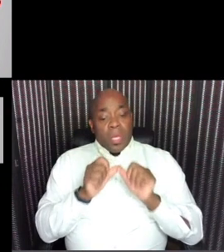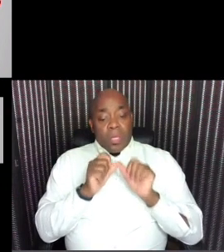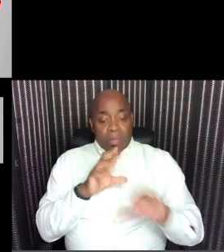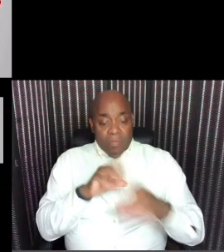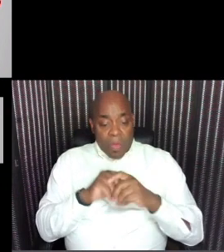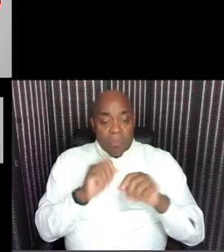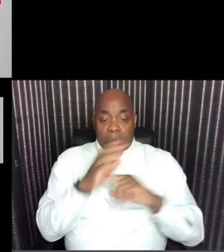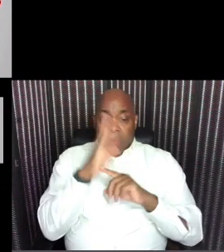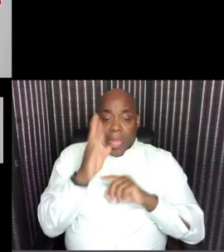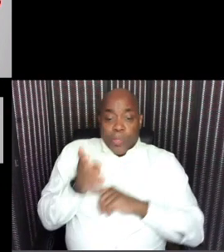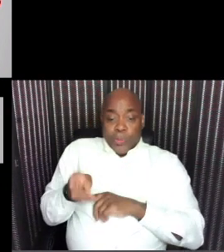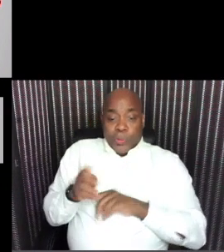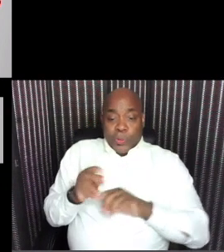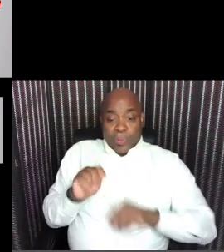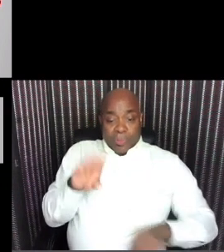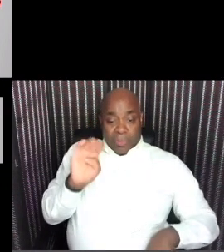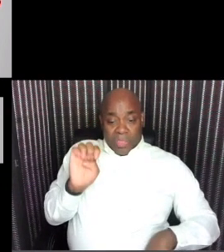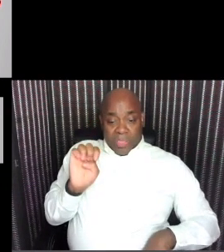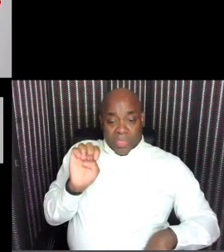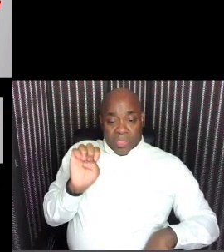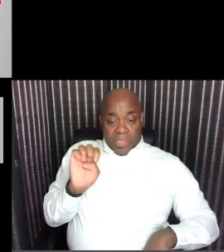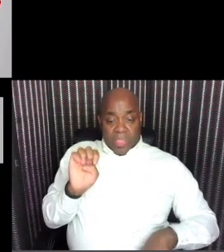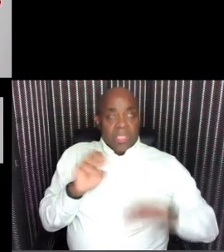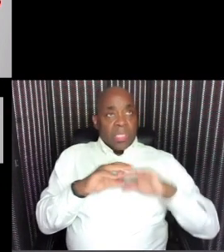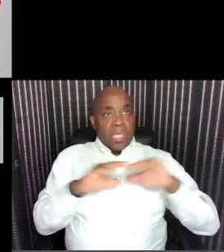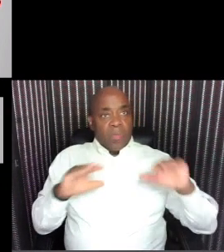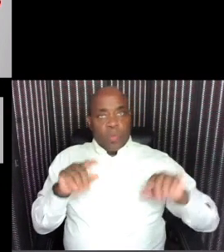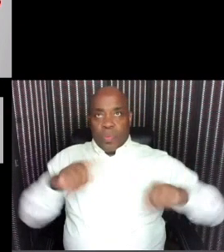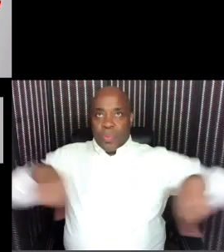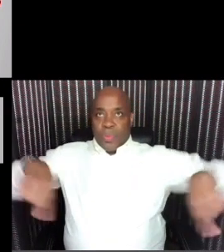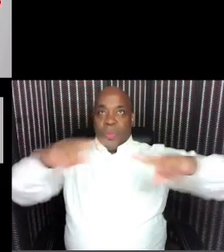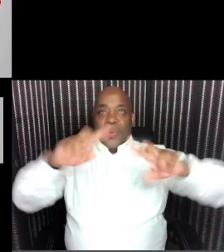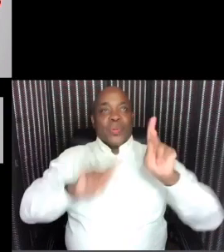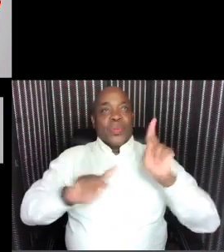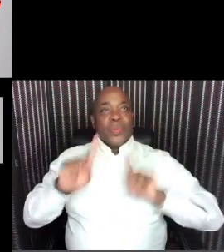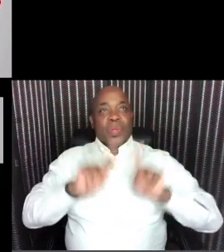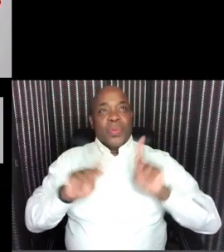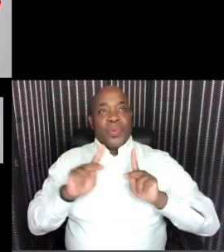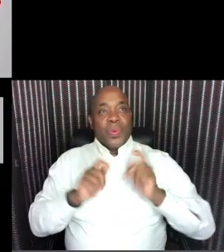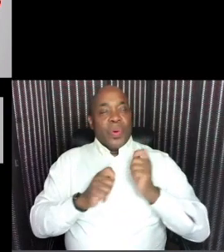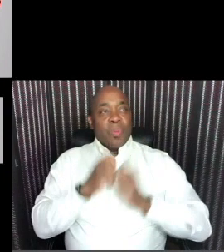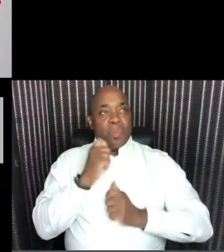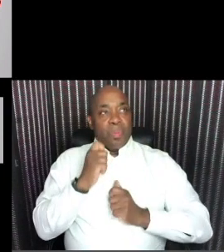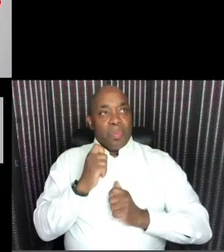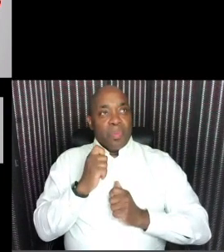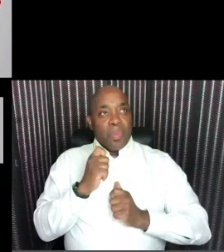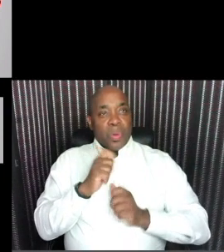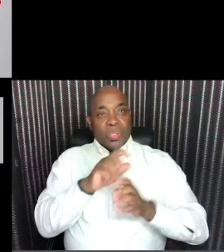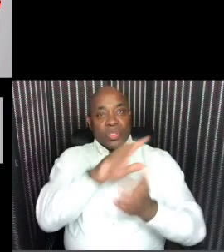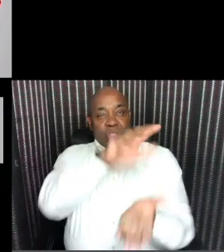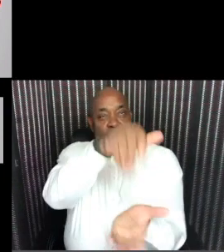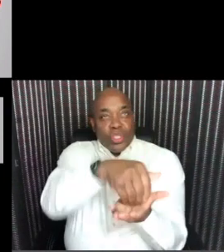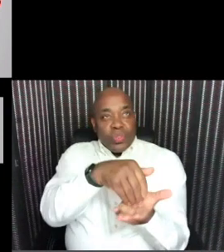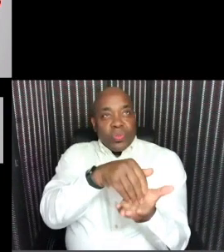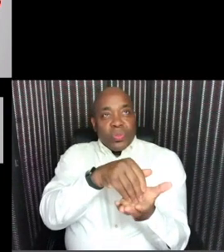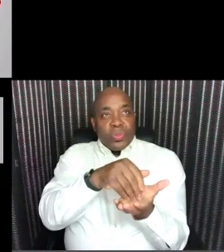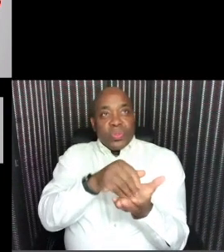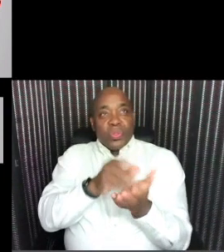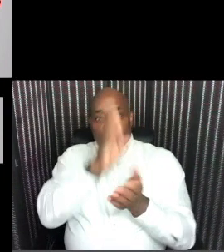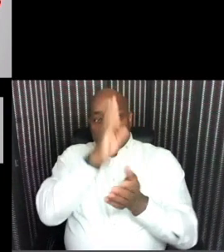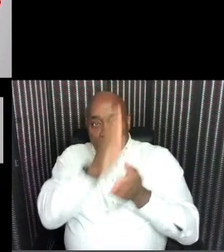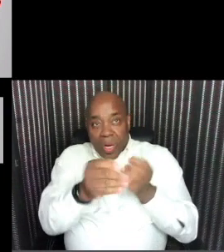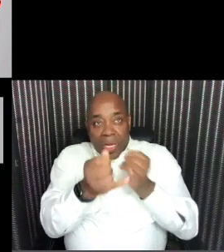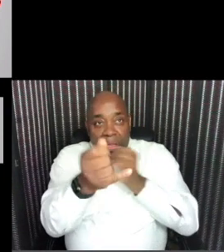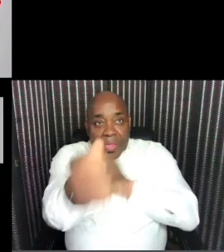spaces, because at some very basic level, these are the people who are most central in a sort of direct line to the speculation